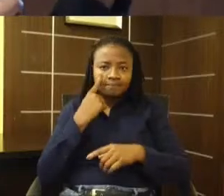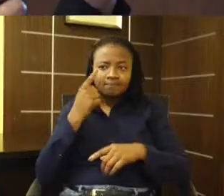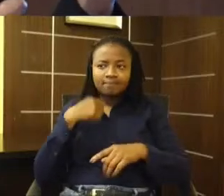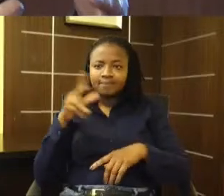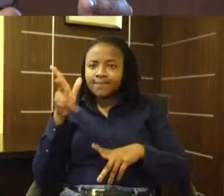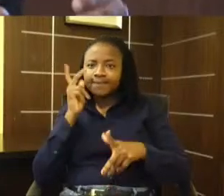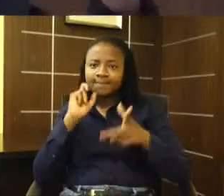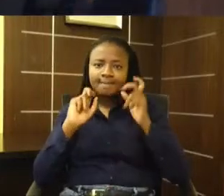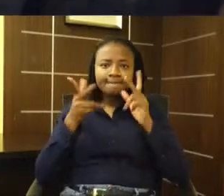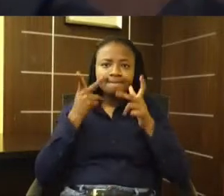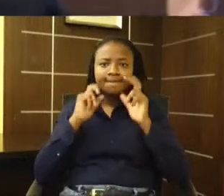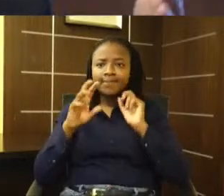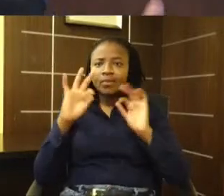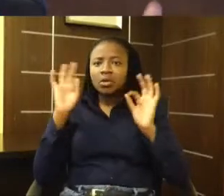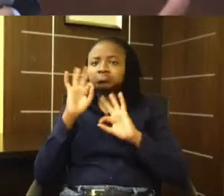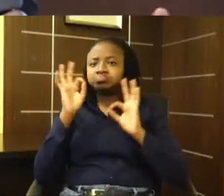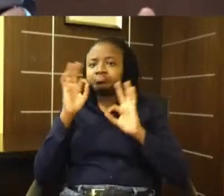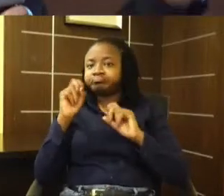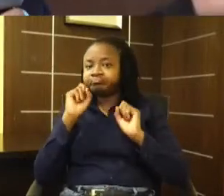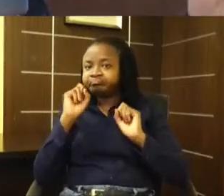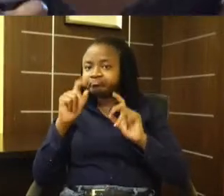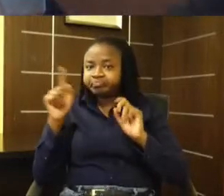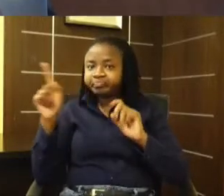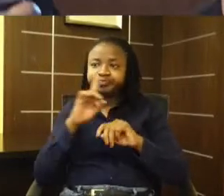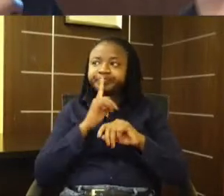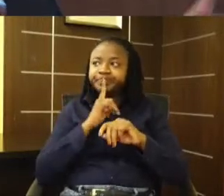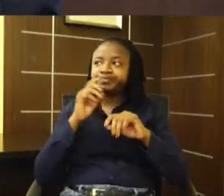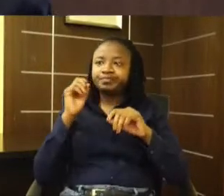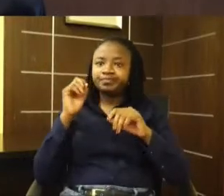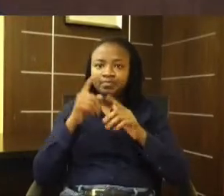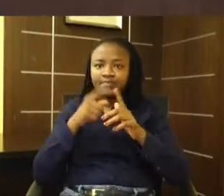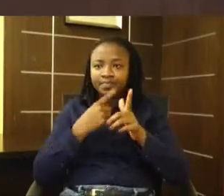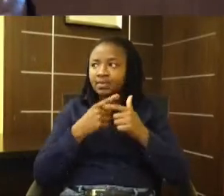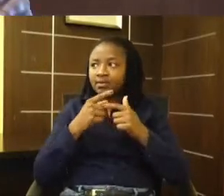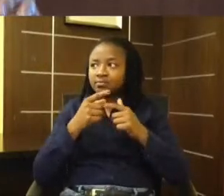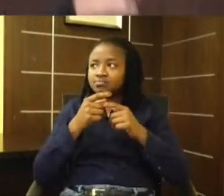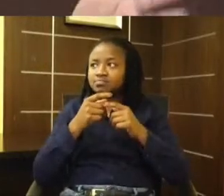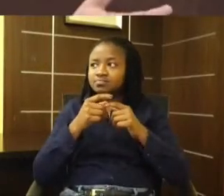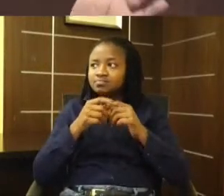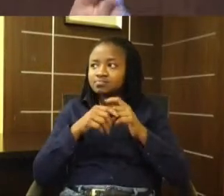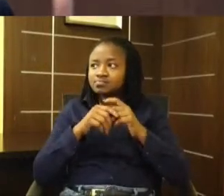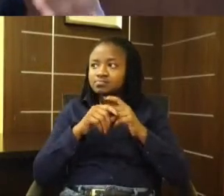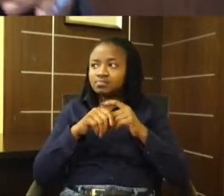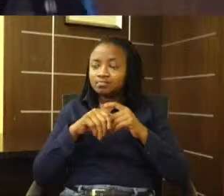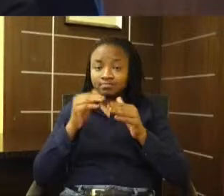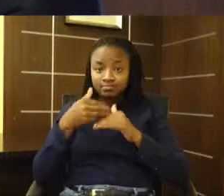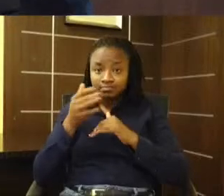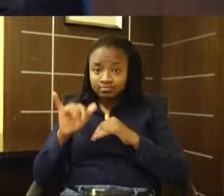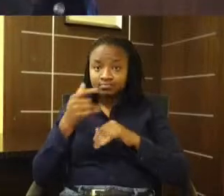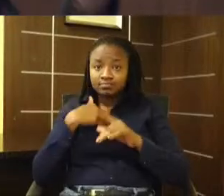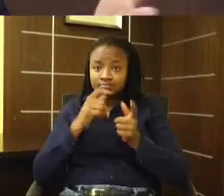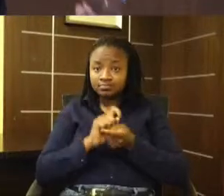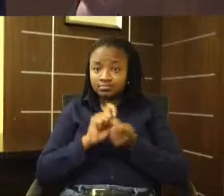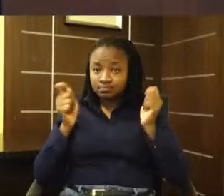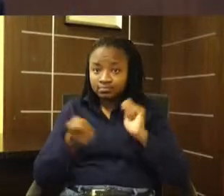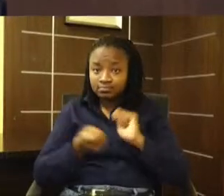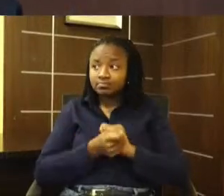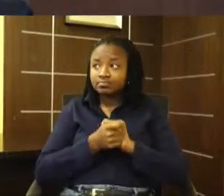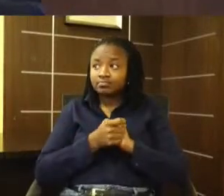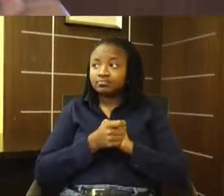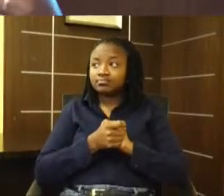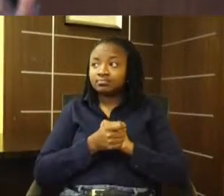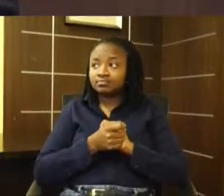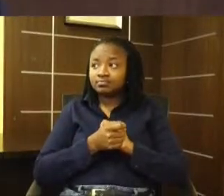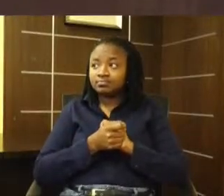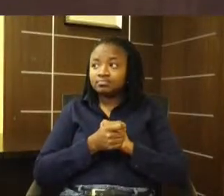more of, okay, so, yeah, they were referred, yes, so, yeah, did we see a change in, uptake of services?